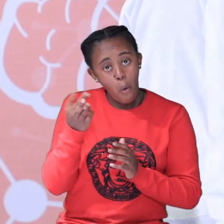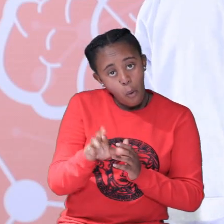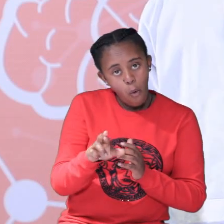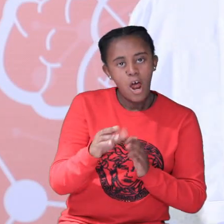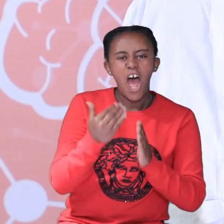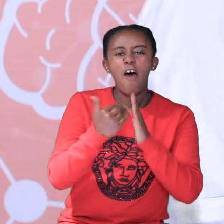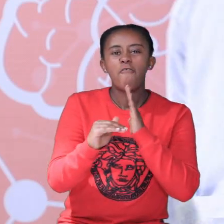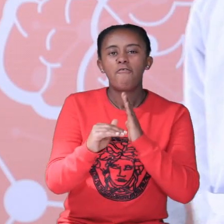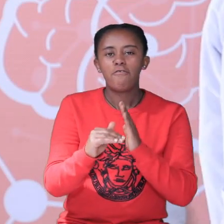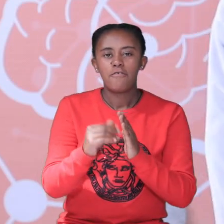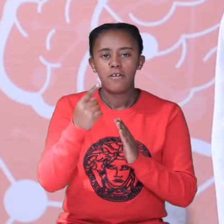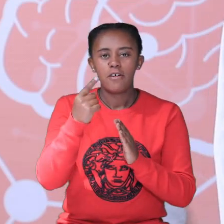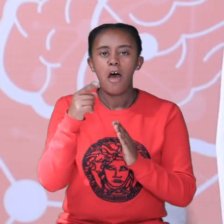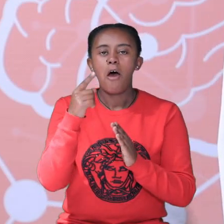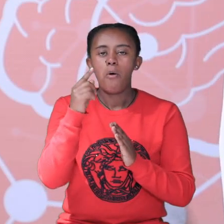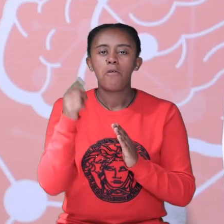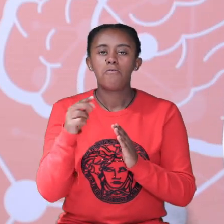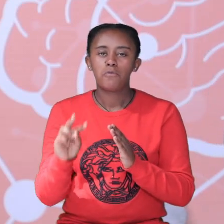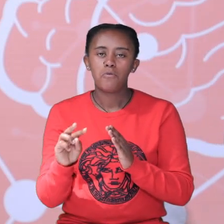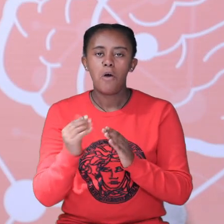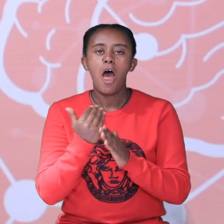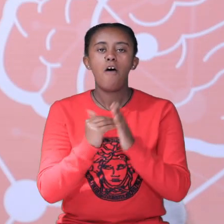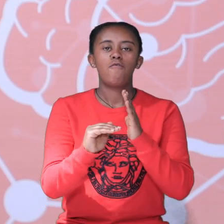or half light, half,